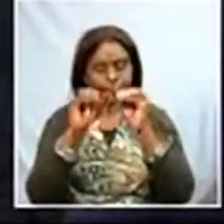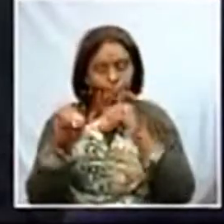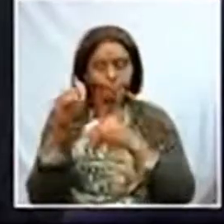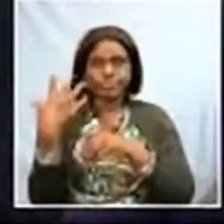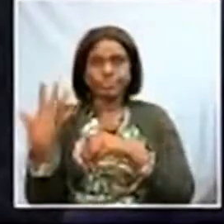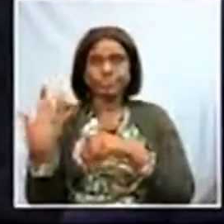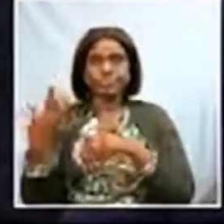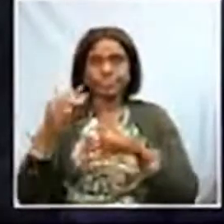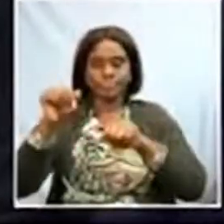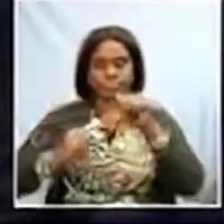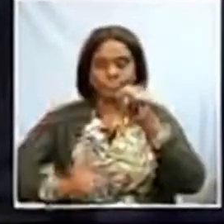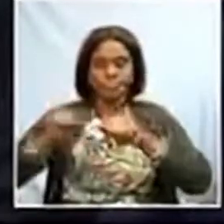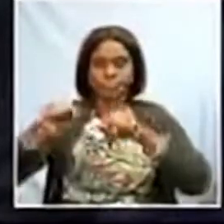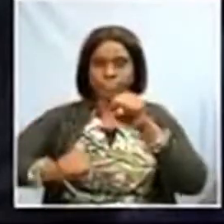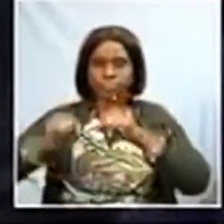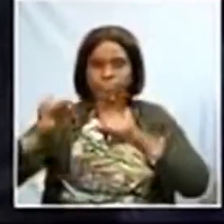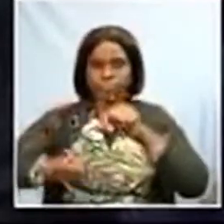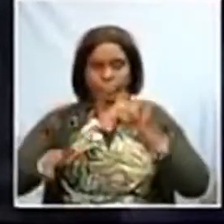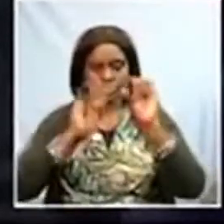pumps.